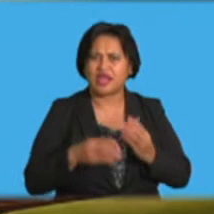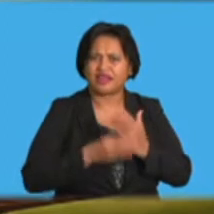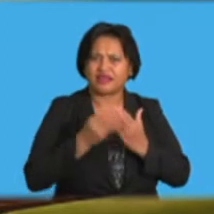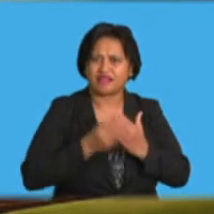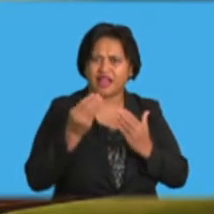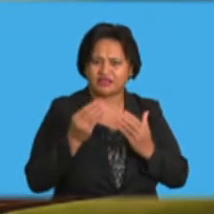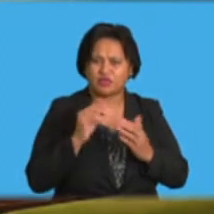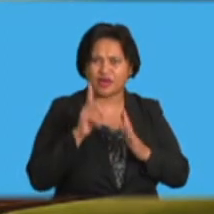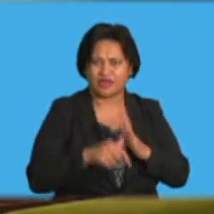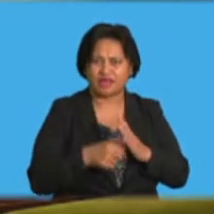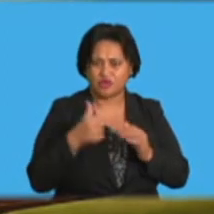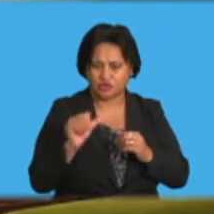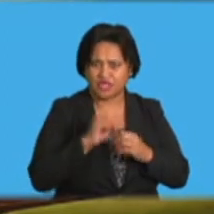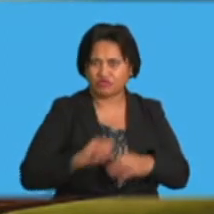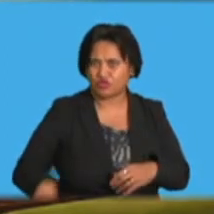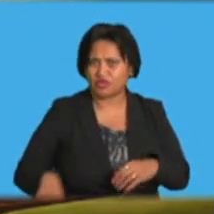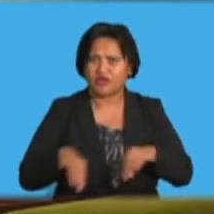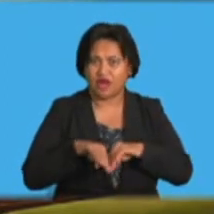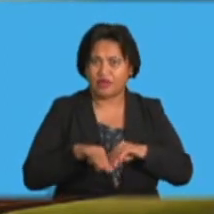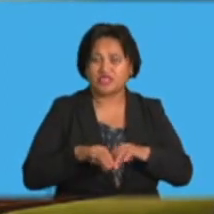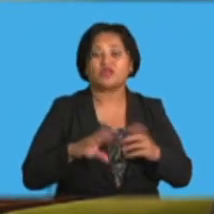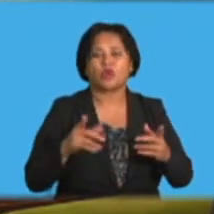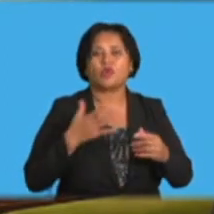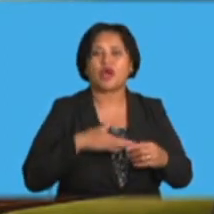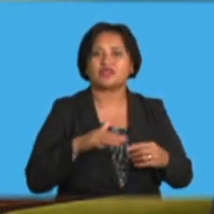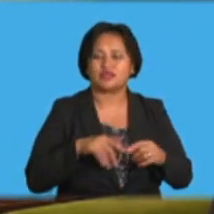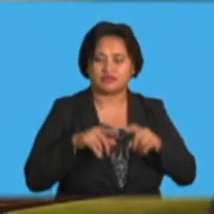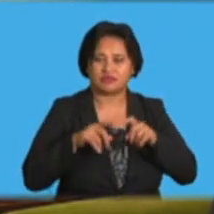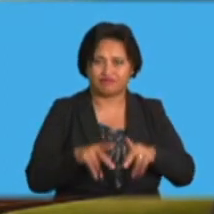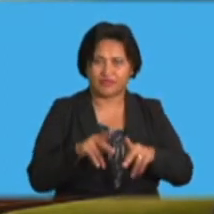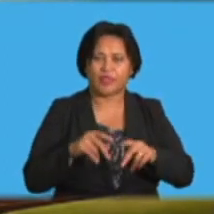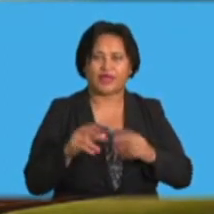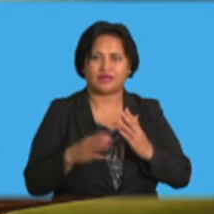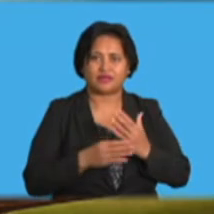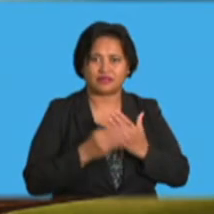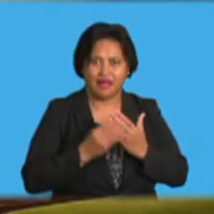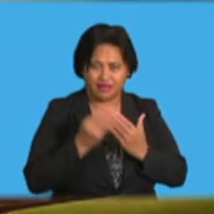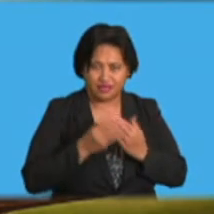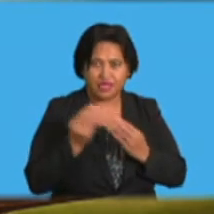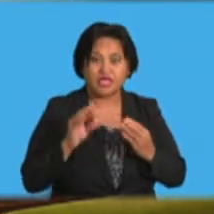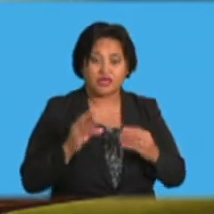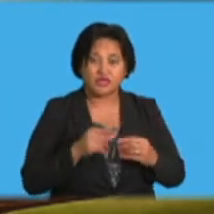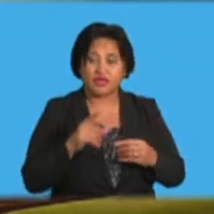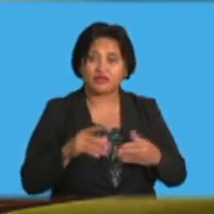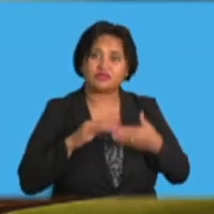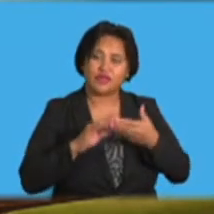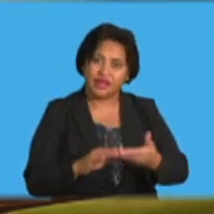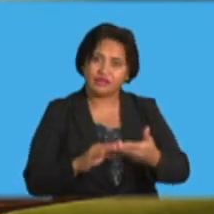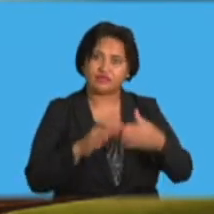the permanent cards. Under home care, Madam Speaker, it was designed to assist households with annual income